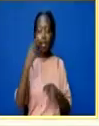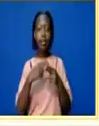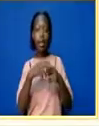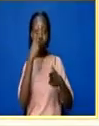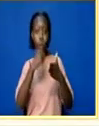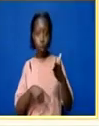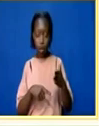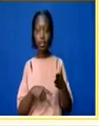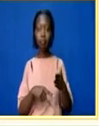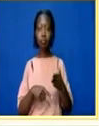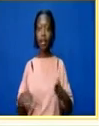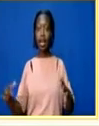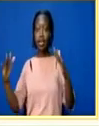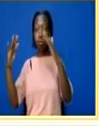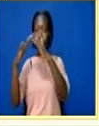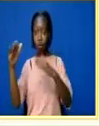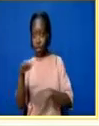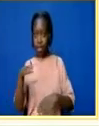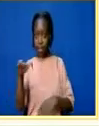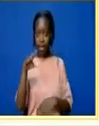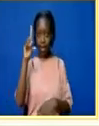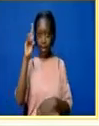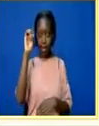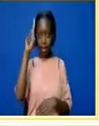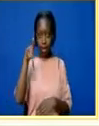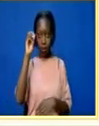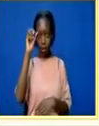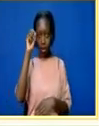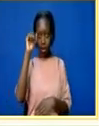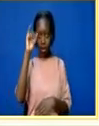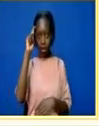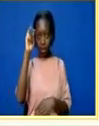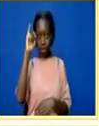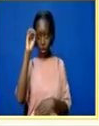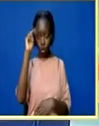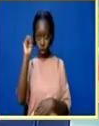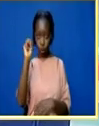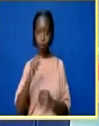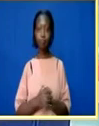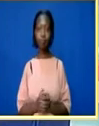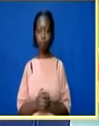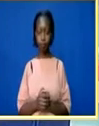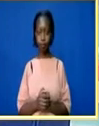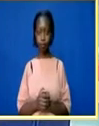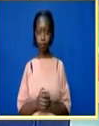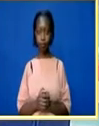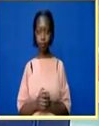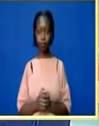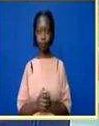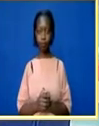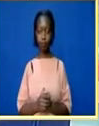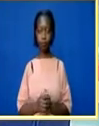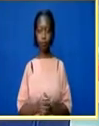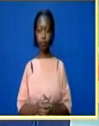a deposition site. The place where the soil is deposited, mm-hmm. we call it a